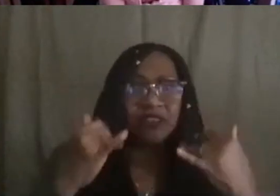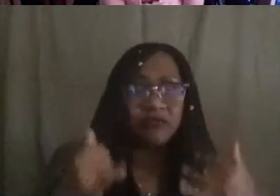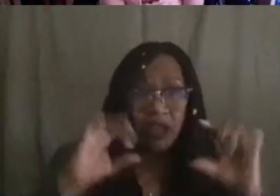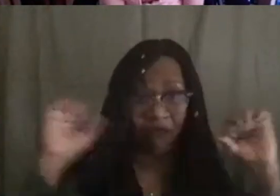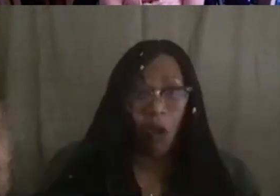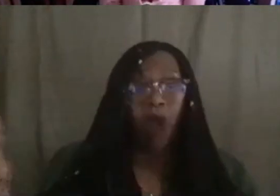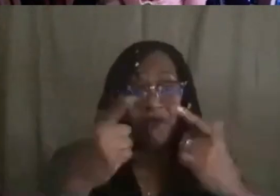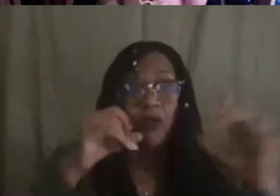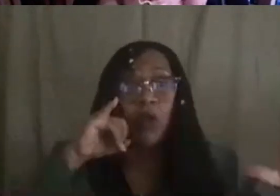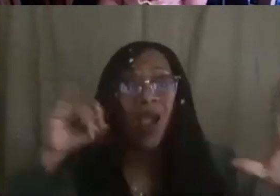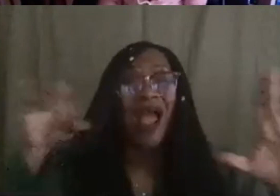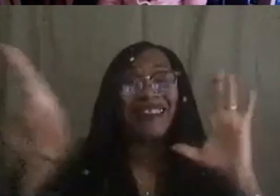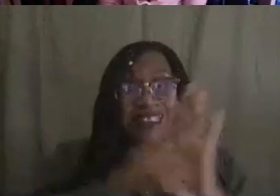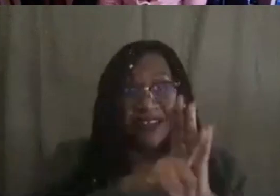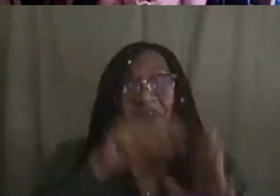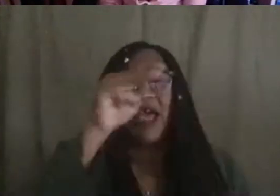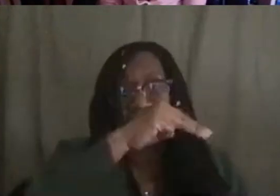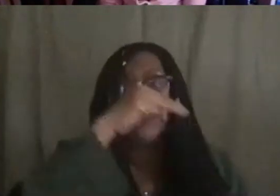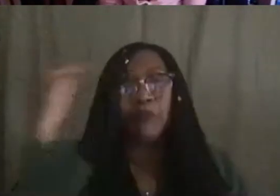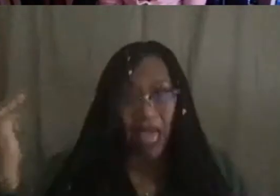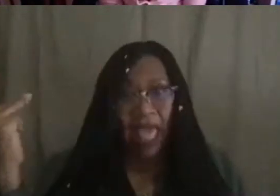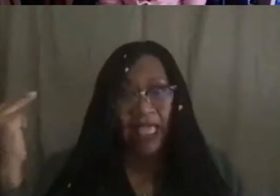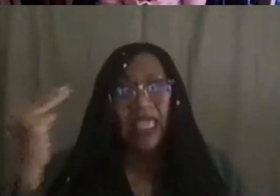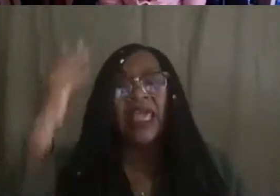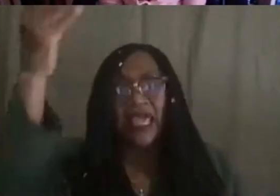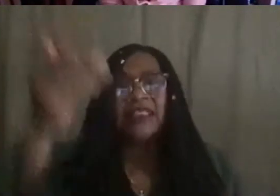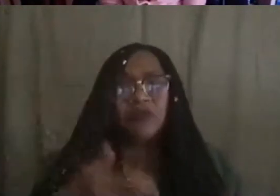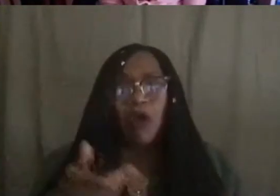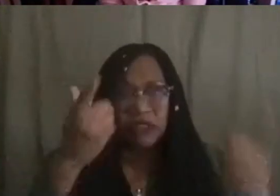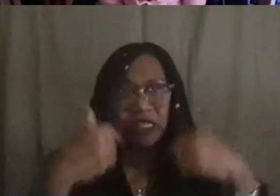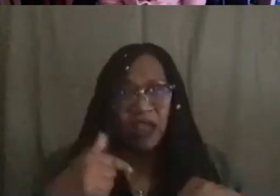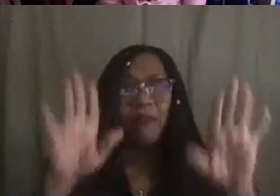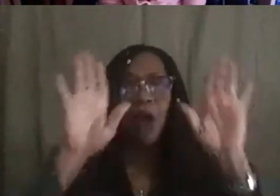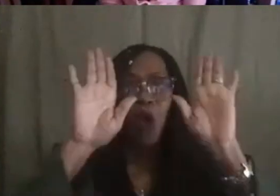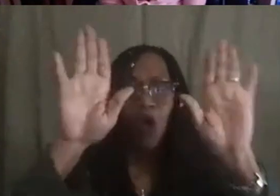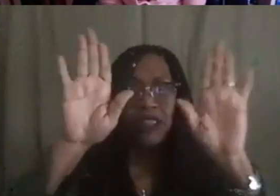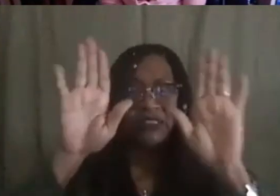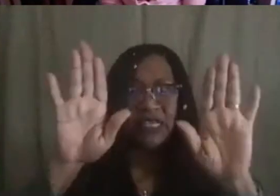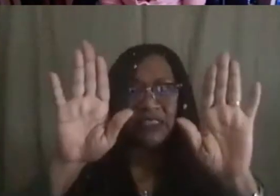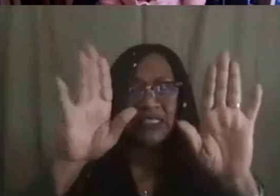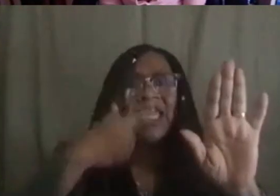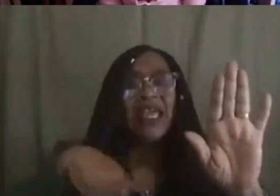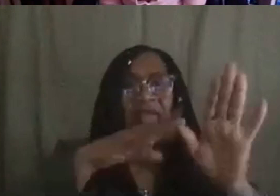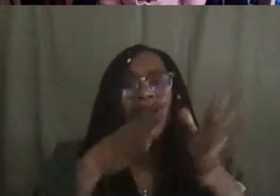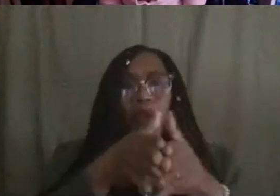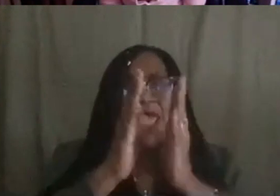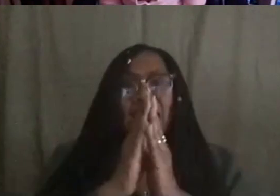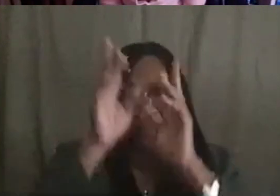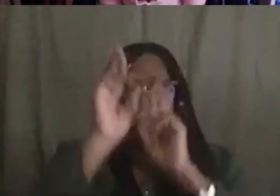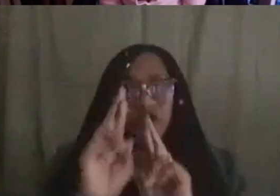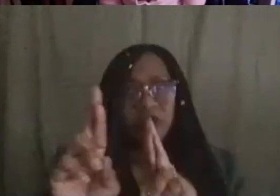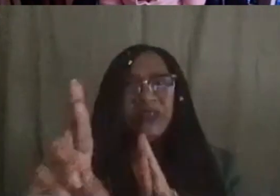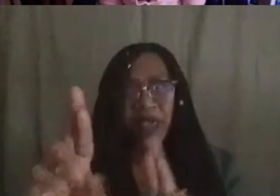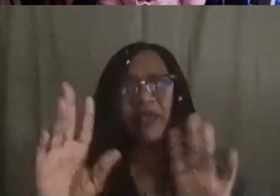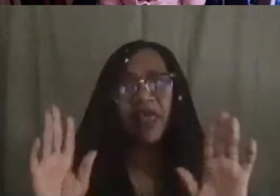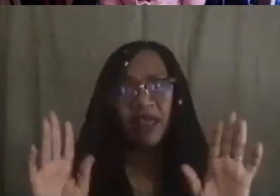identifies as Black is welcome to be part of that session on Sunday. And we do ask that you respect that this